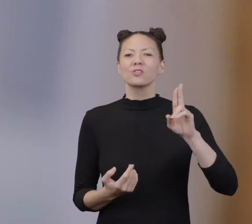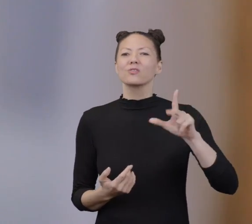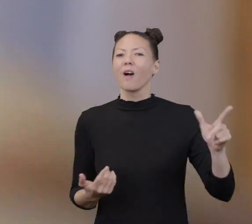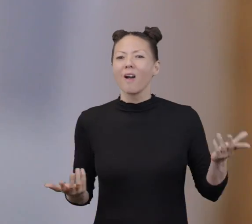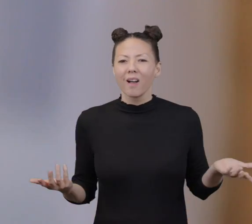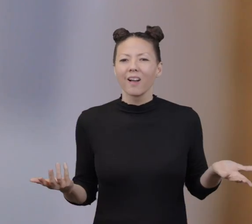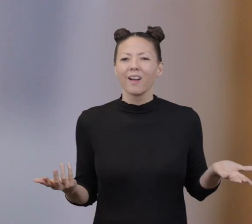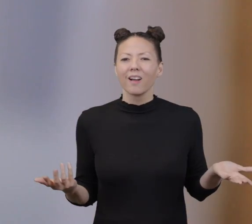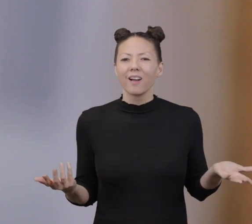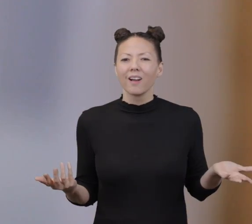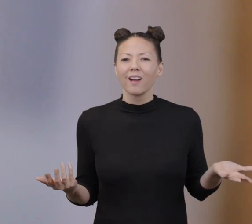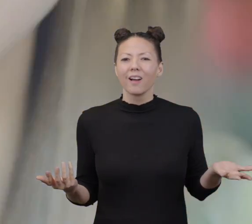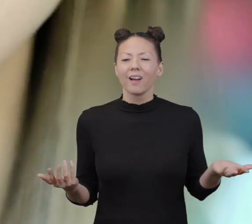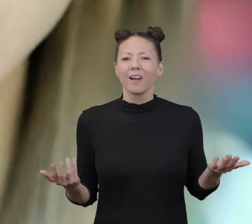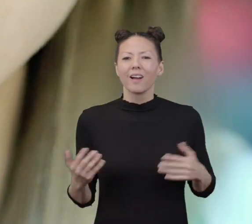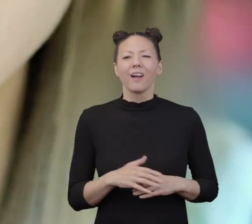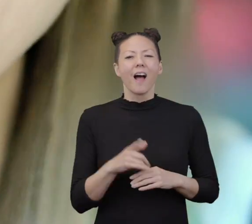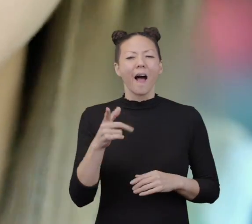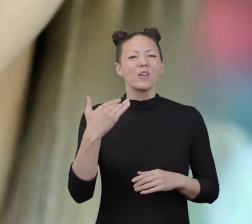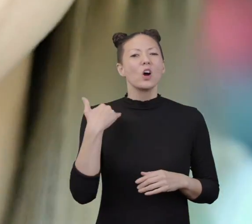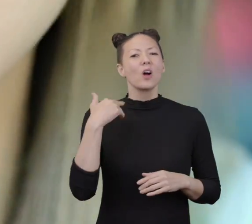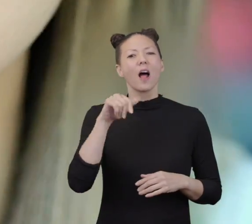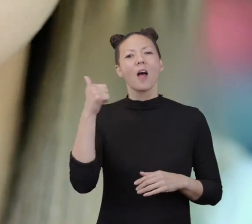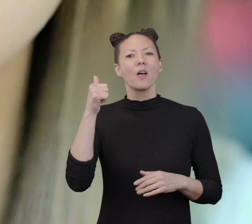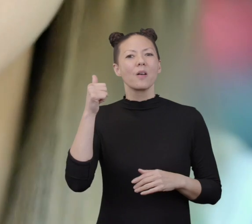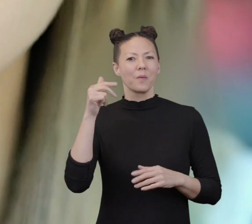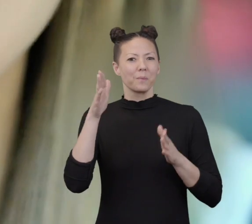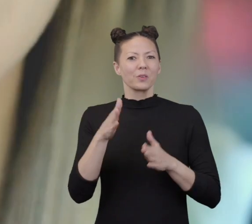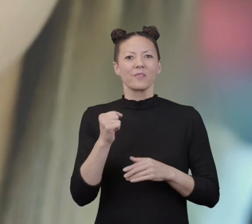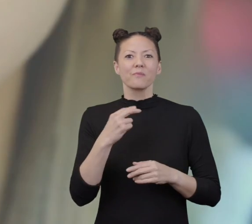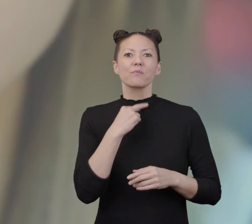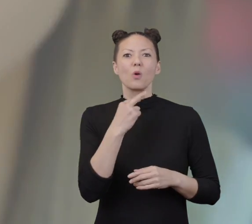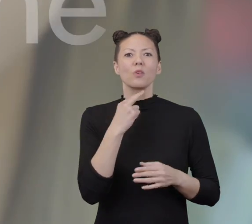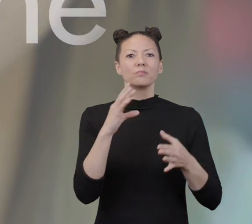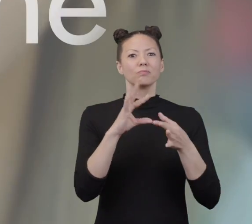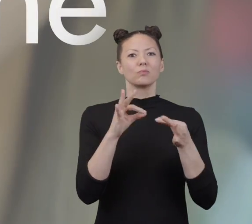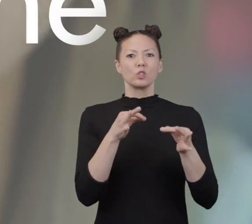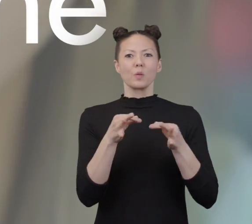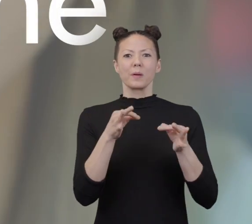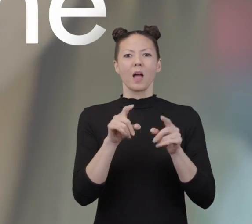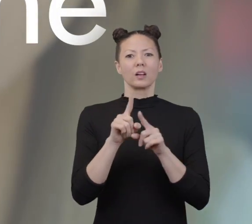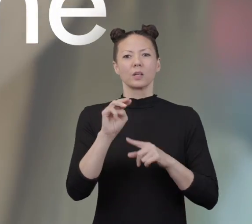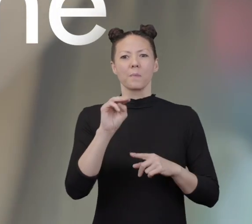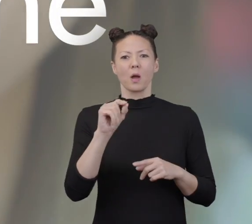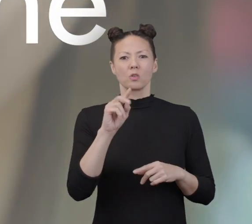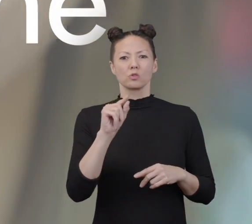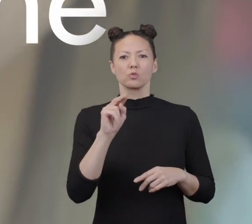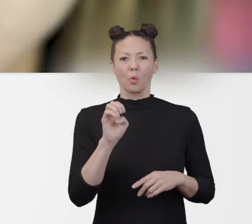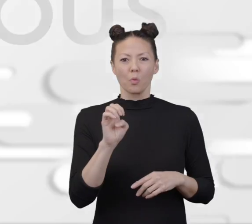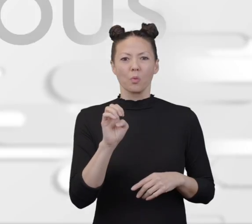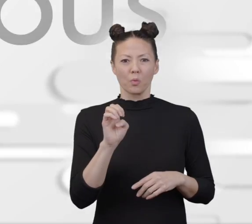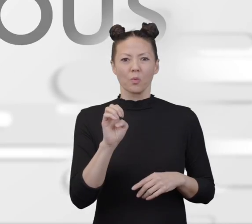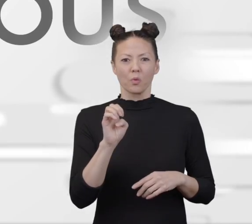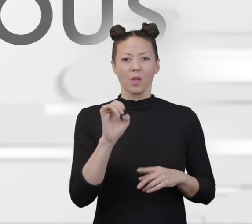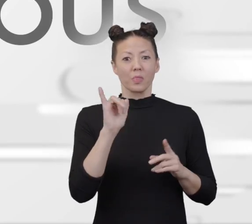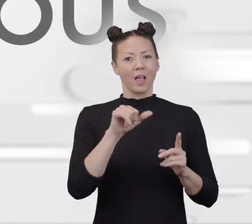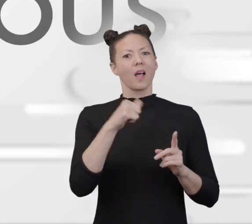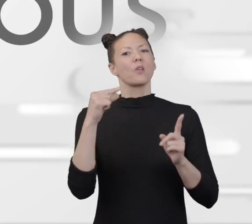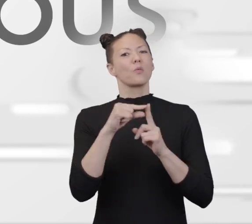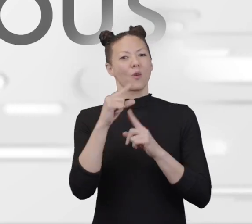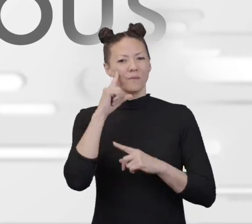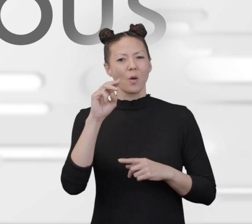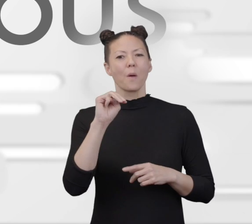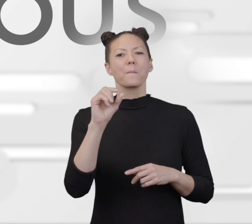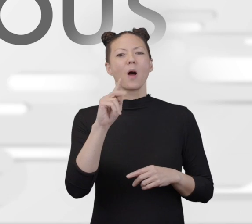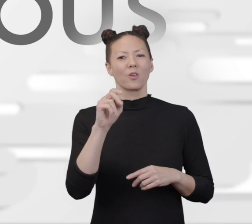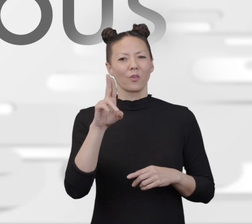boring. Have you ever heard someone's voice described as monotone? That word comes